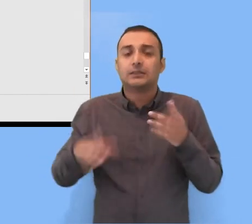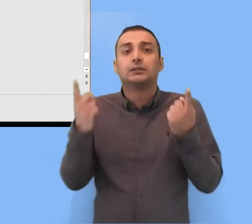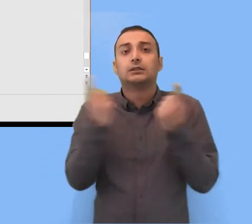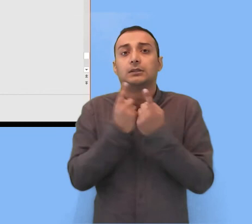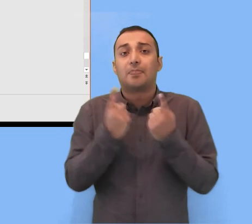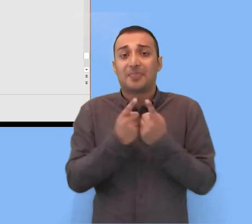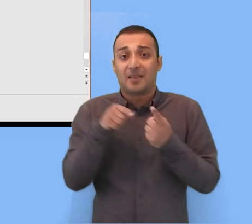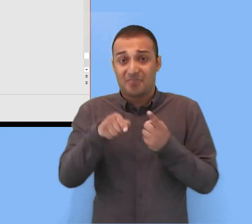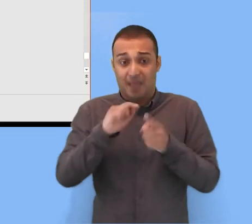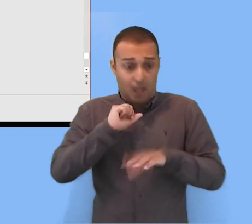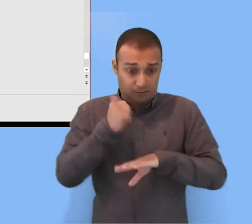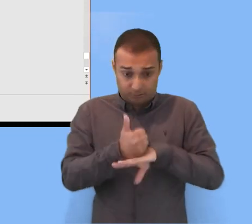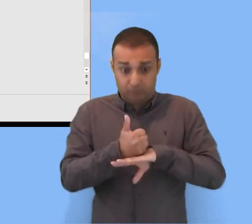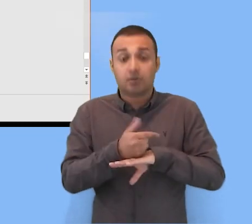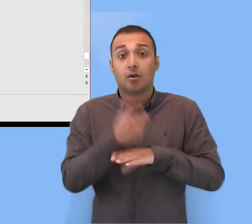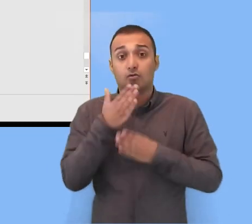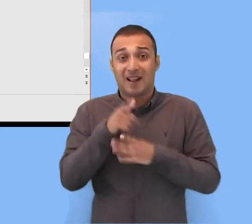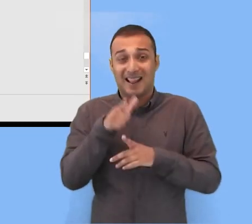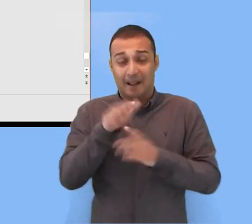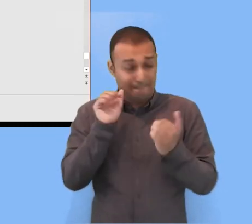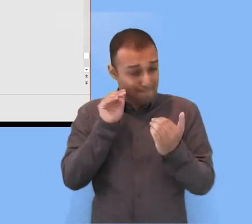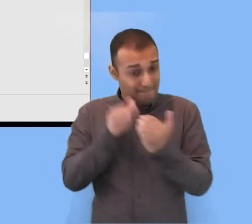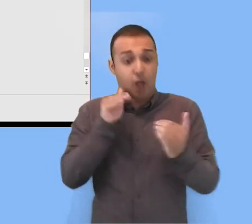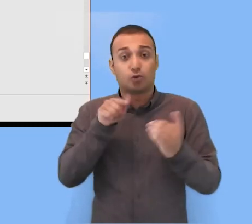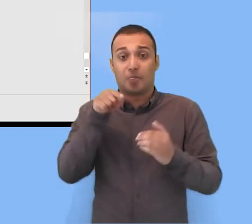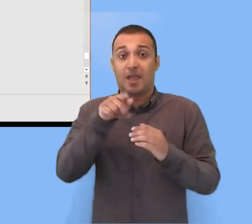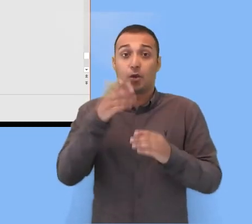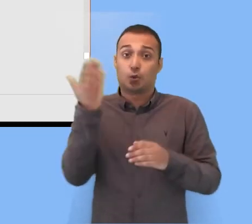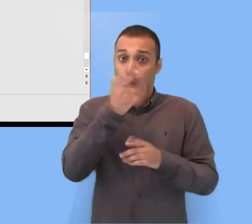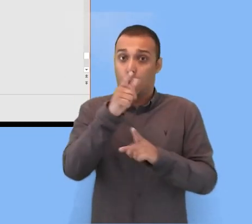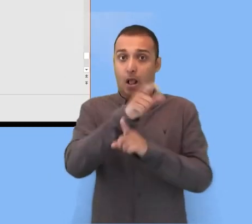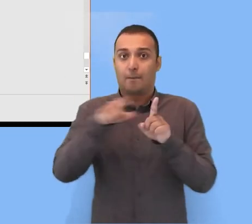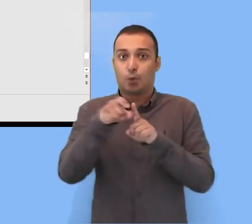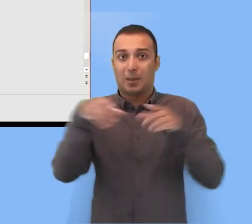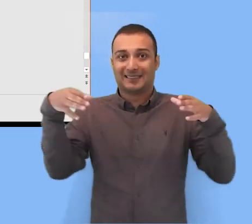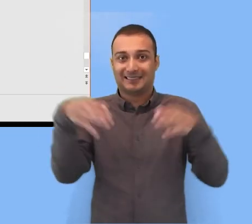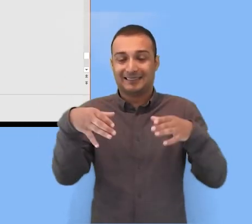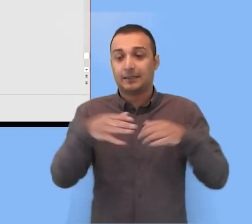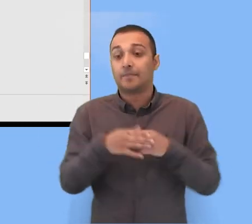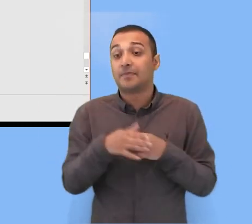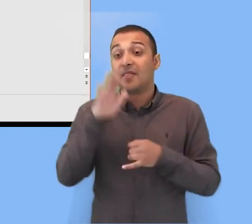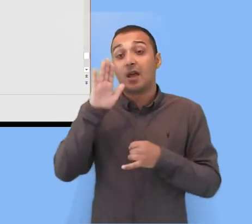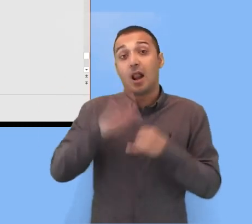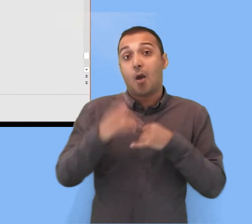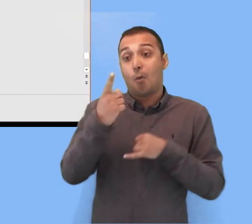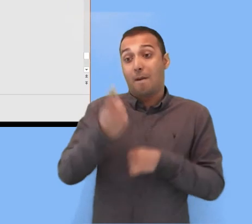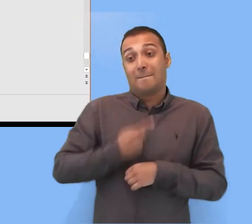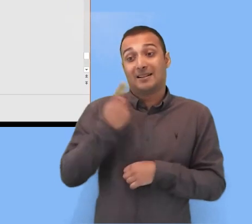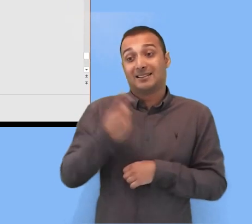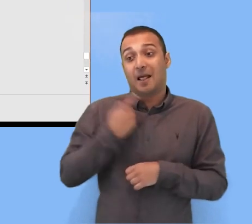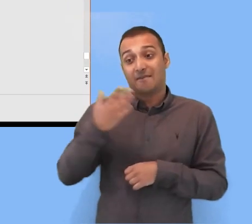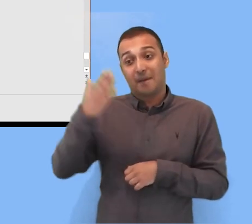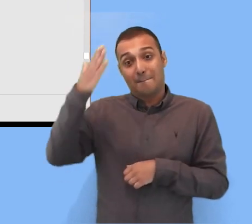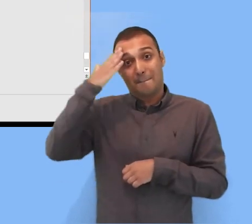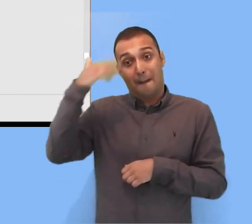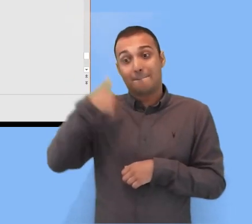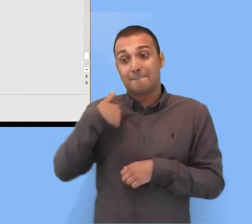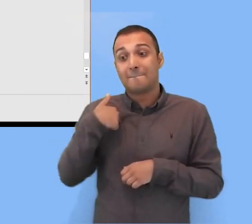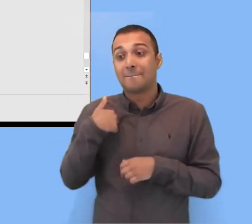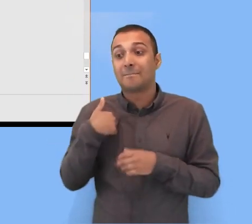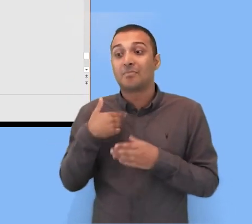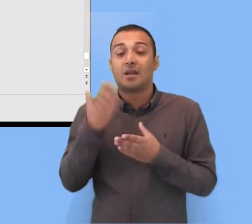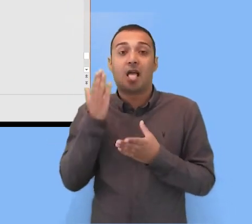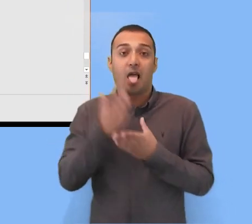that particular school community. And the very last word is, as a mum, I had a really excellent experience with